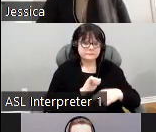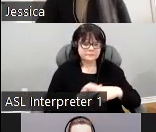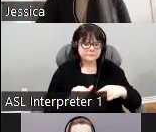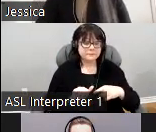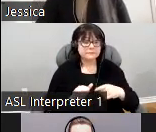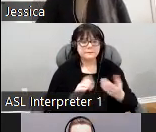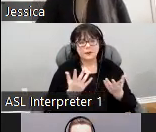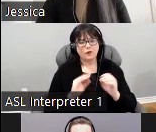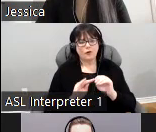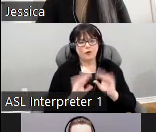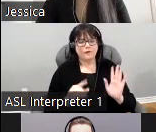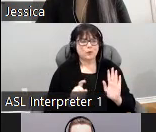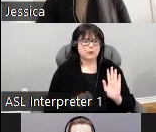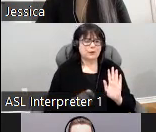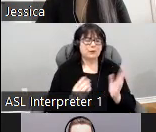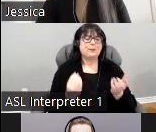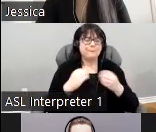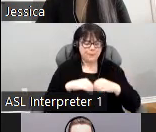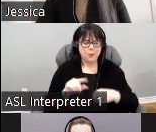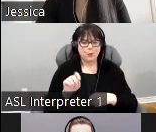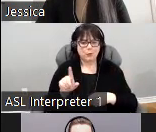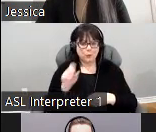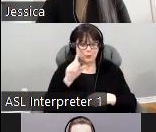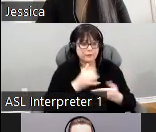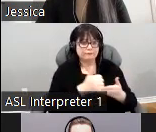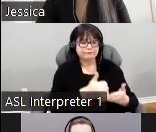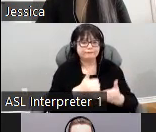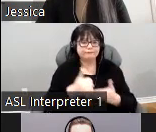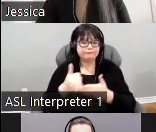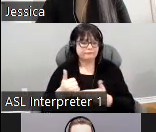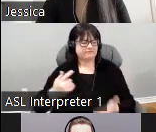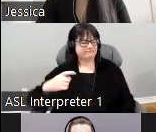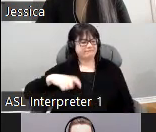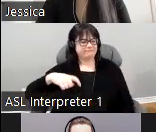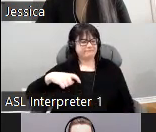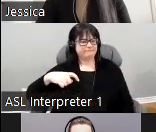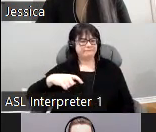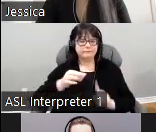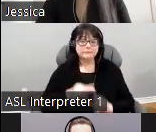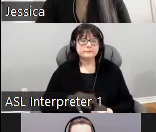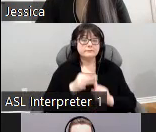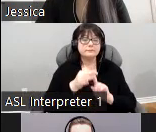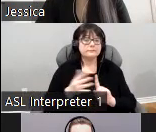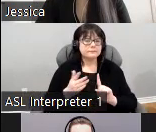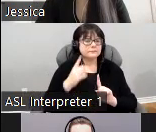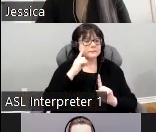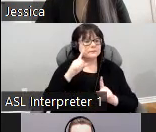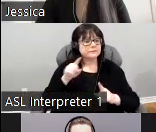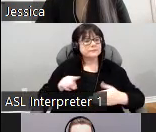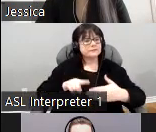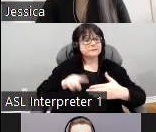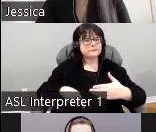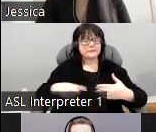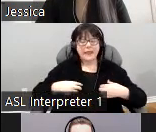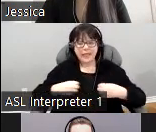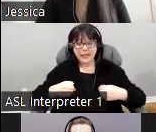and widely used intervention tools, especially with a look to the health and social outcomes. So we're